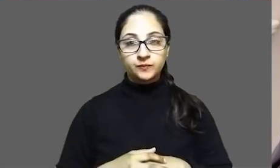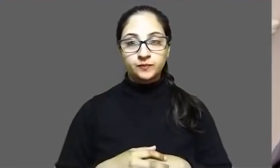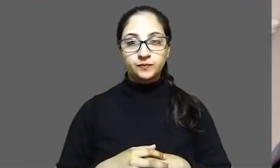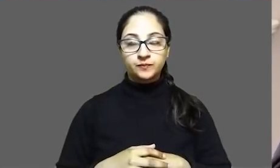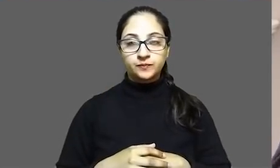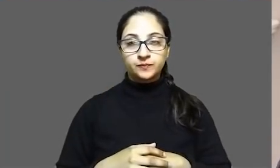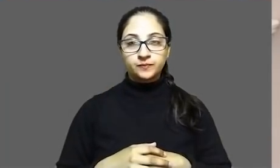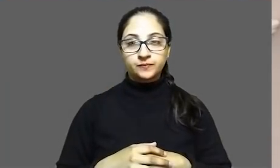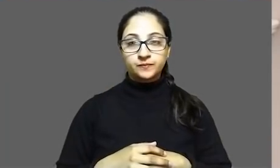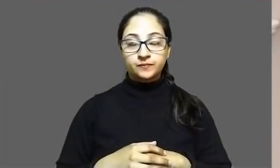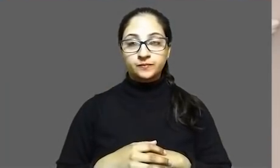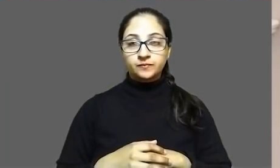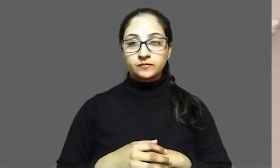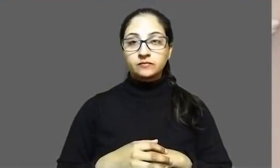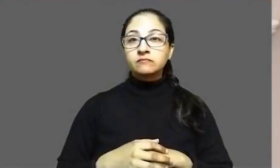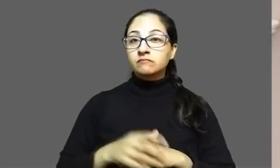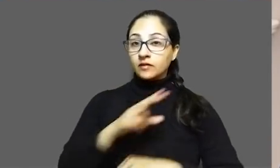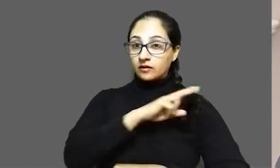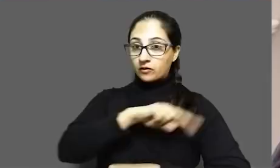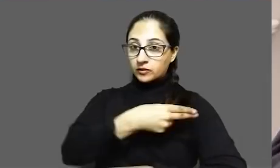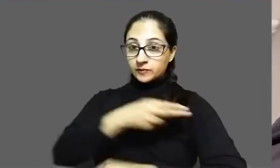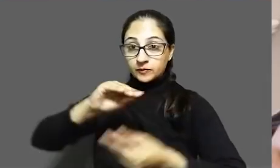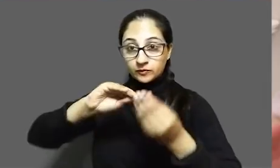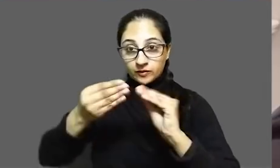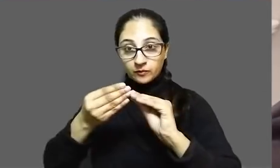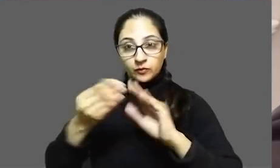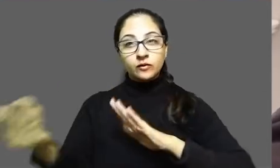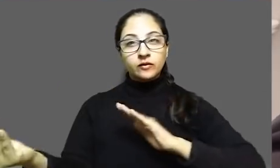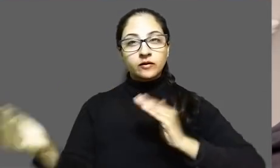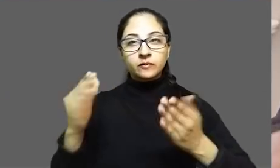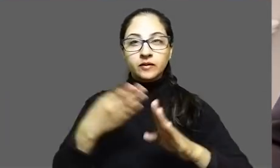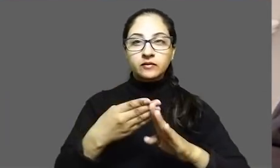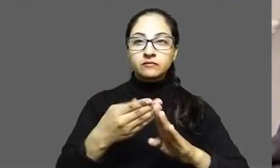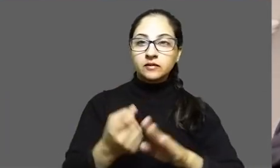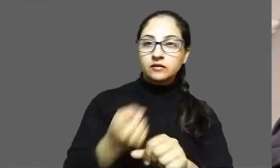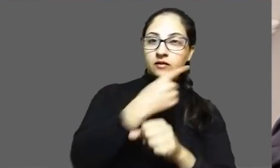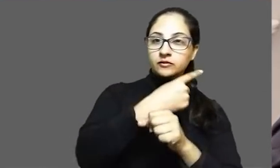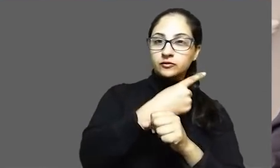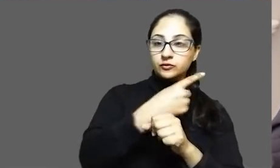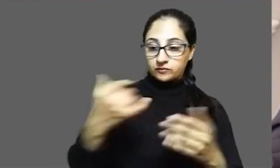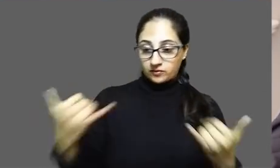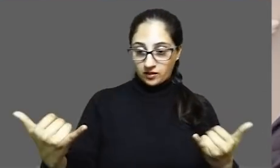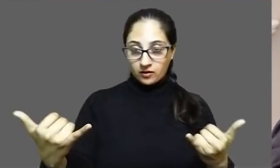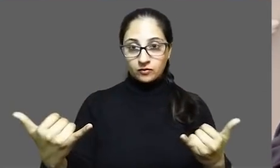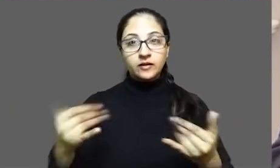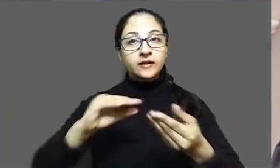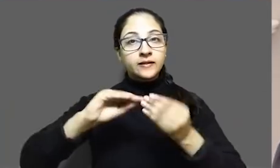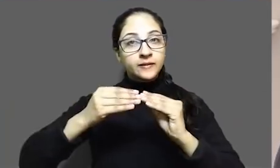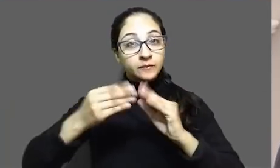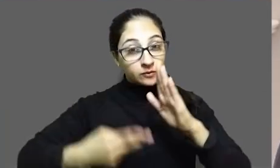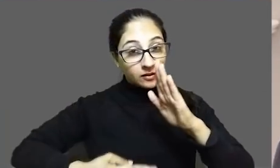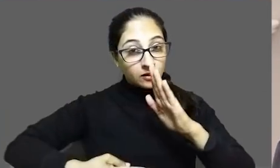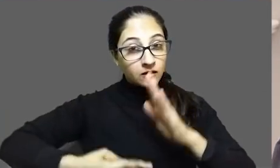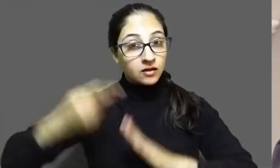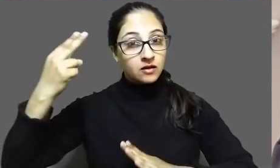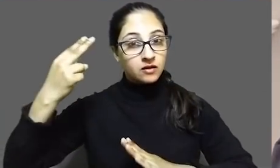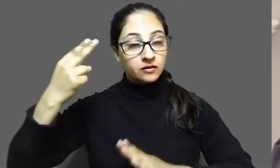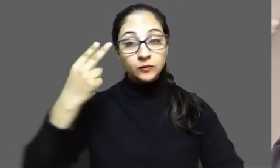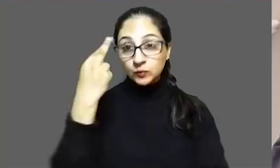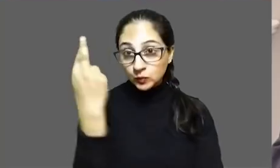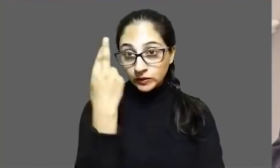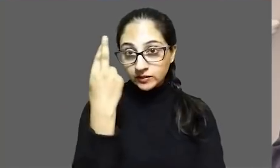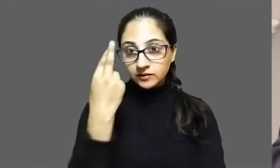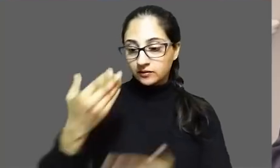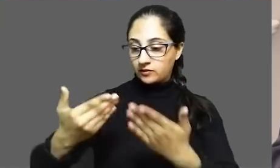number of patients in ICU are at the highest level since the pandemic began. Because the